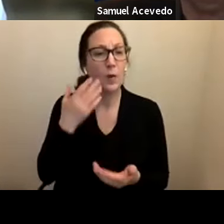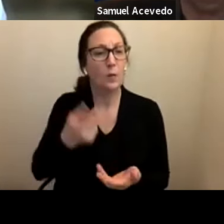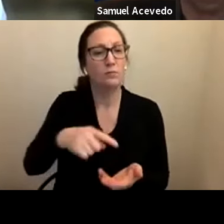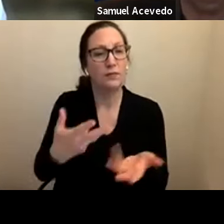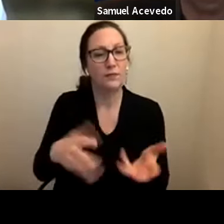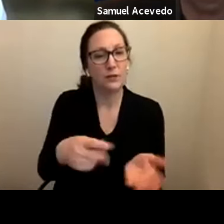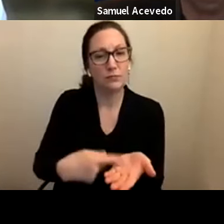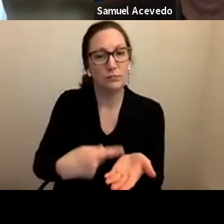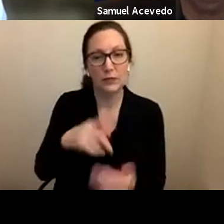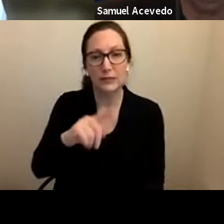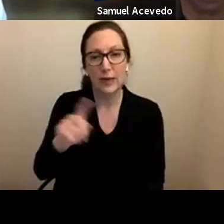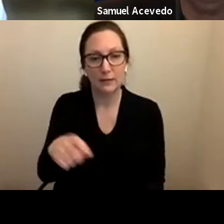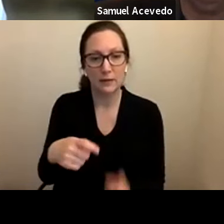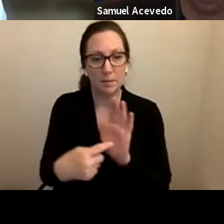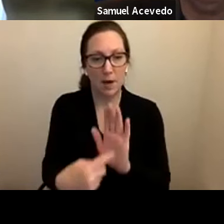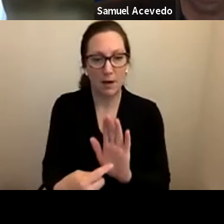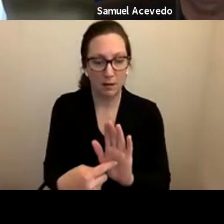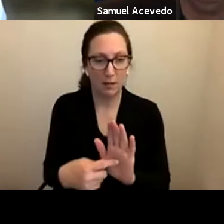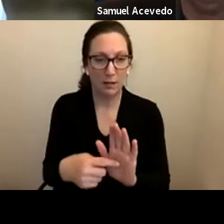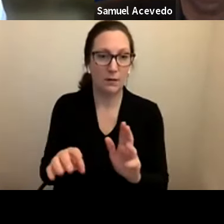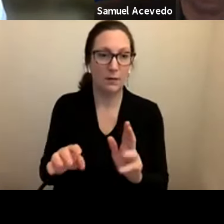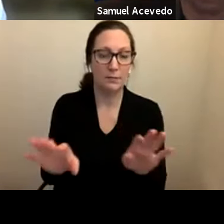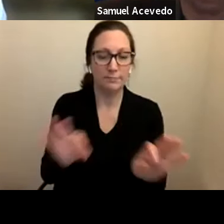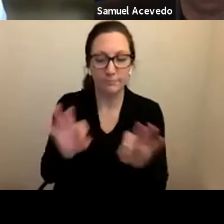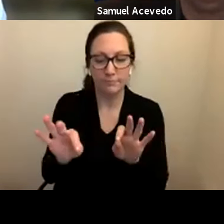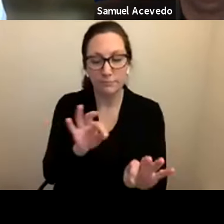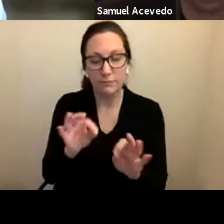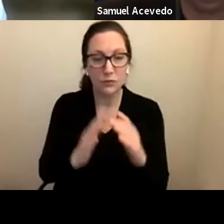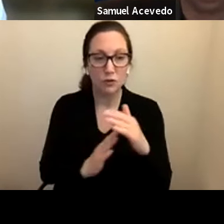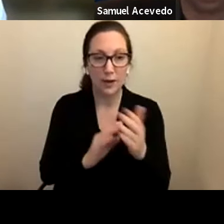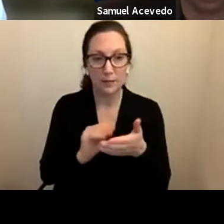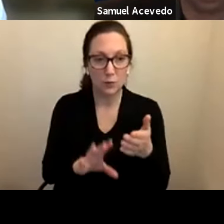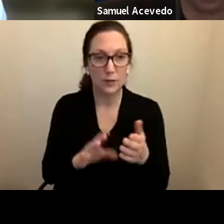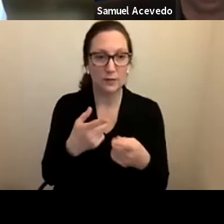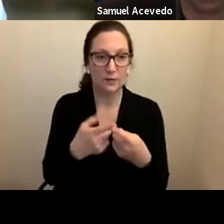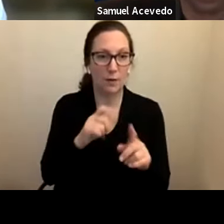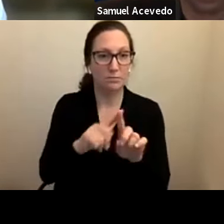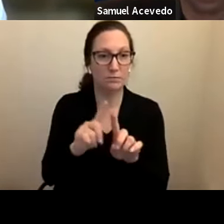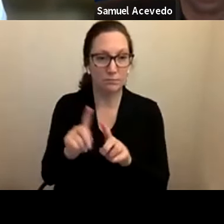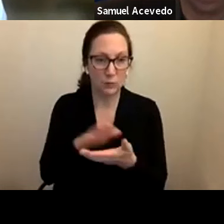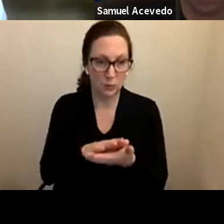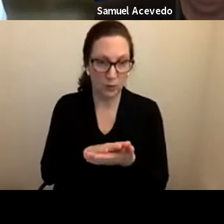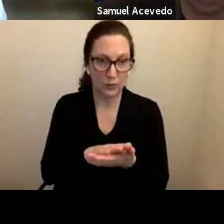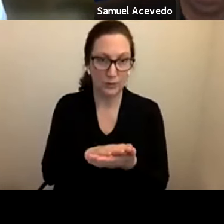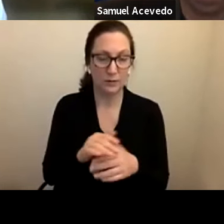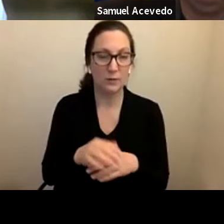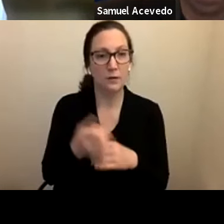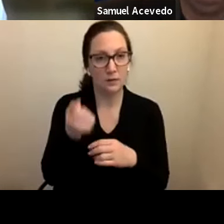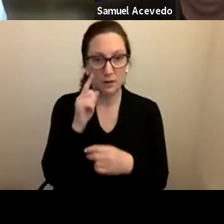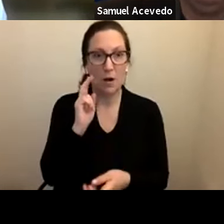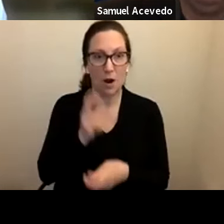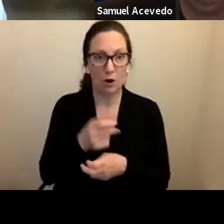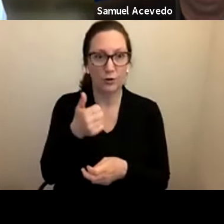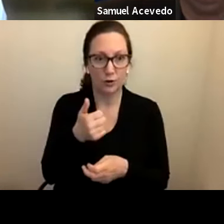model, the idea of selecting top students across schools. And I understand that's harder for you